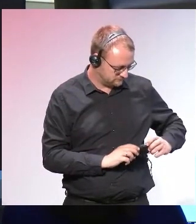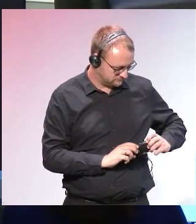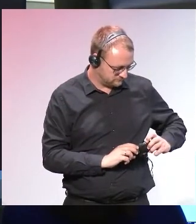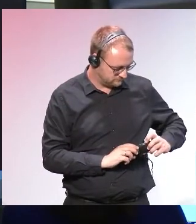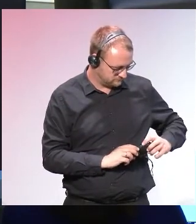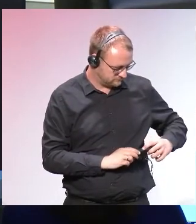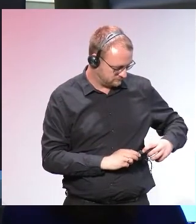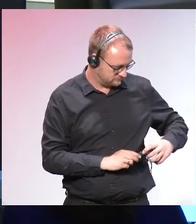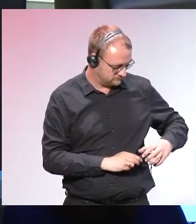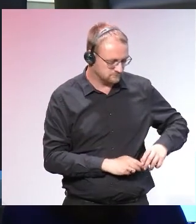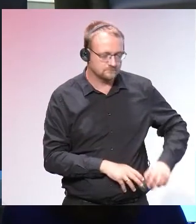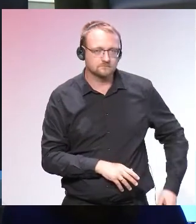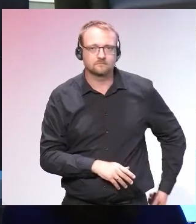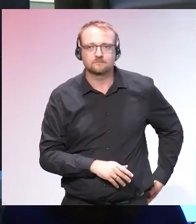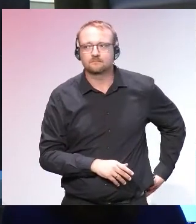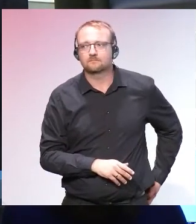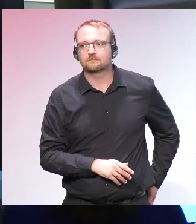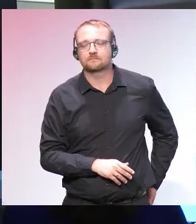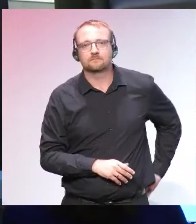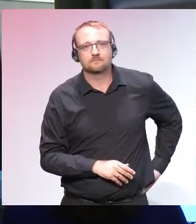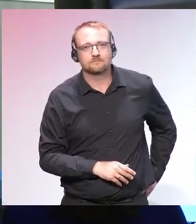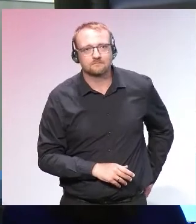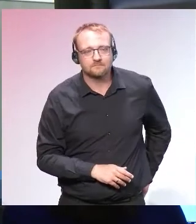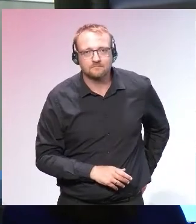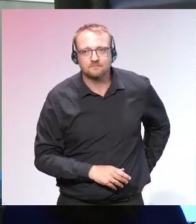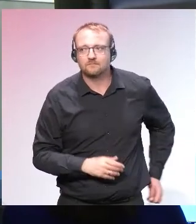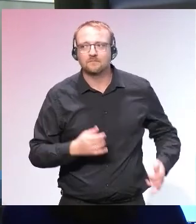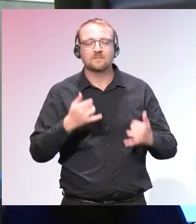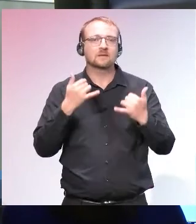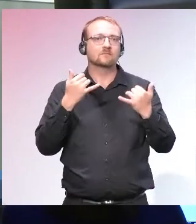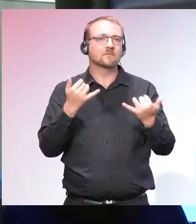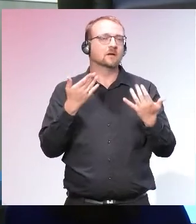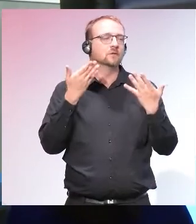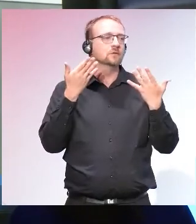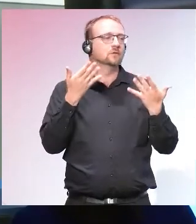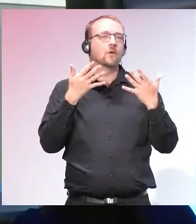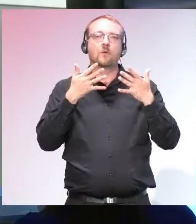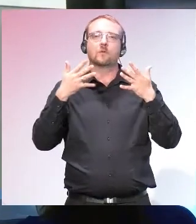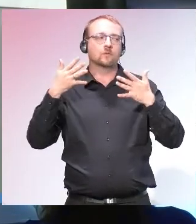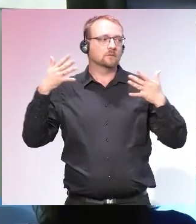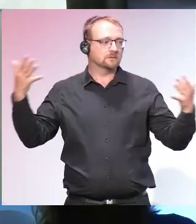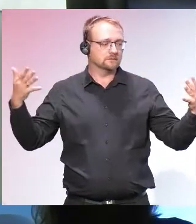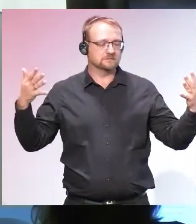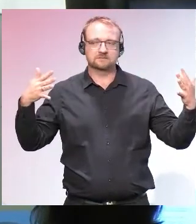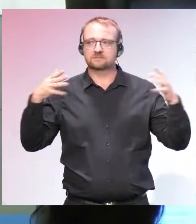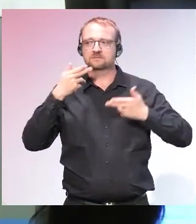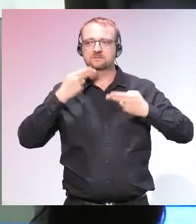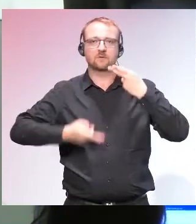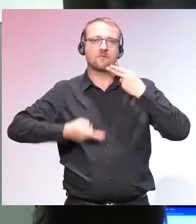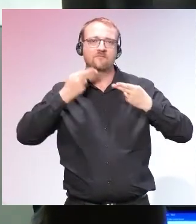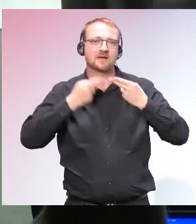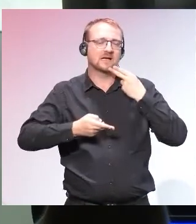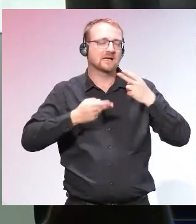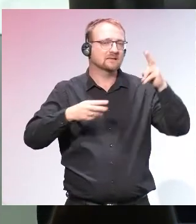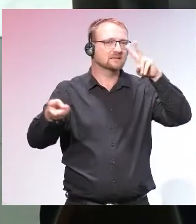ich, noch nie ein so intersektionales Konferenzthema gewesen wie heute, wo ganz klar wird,